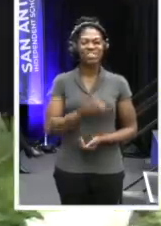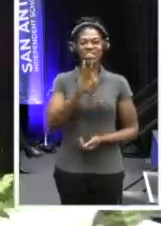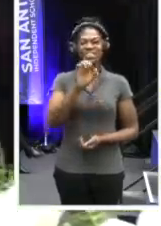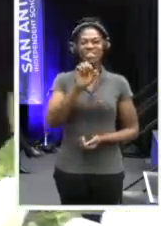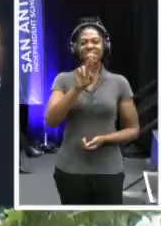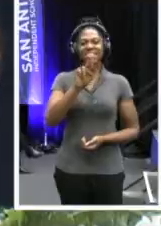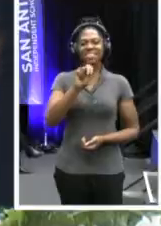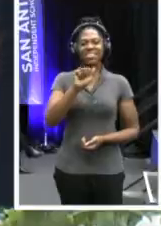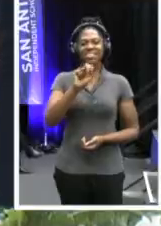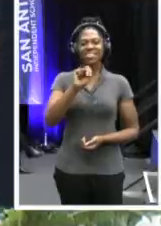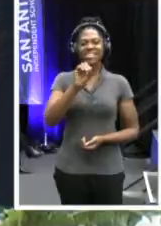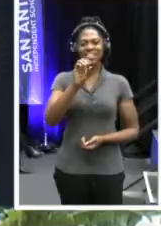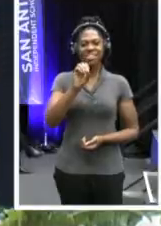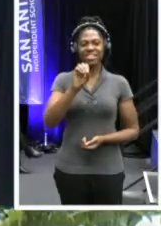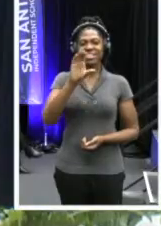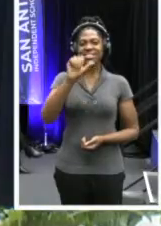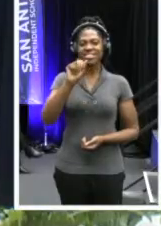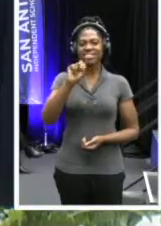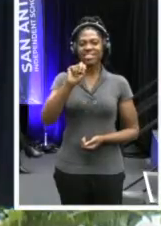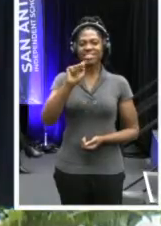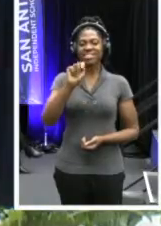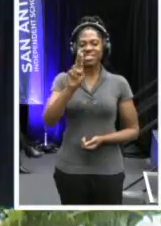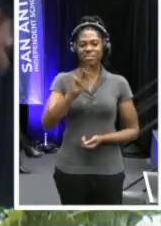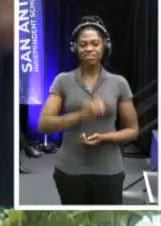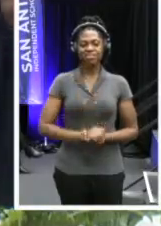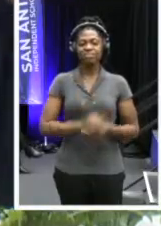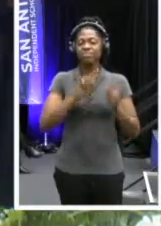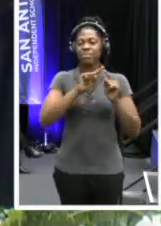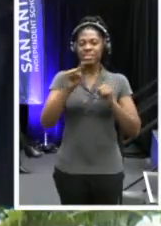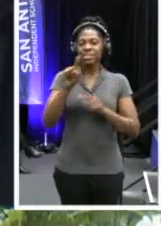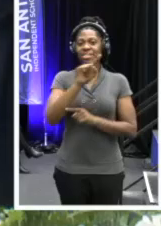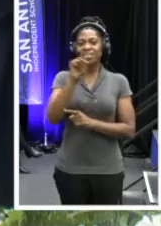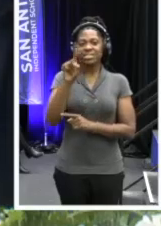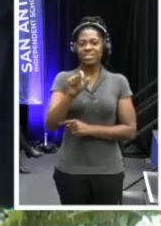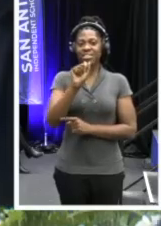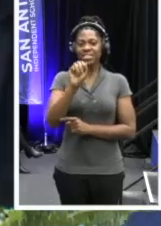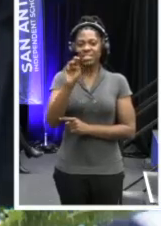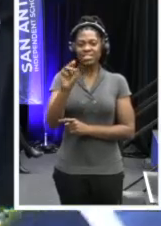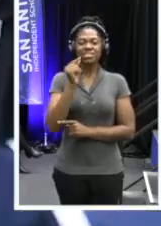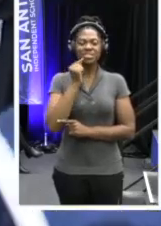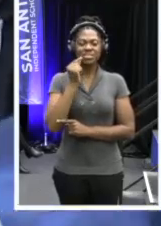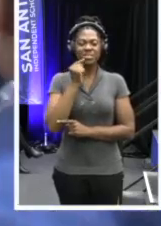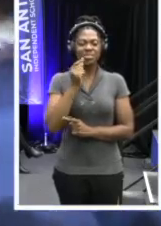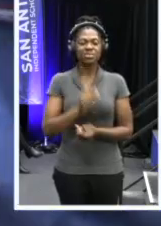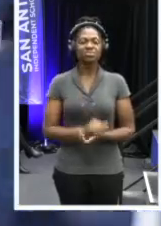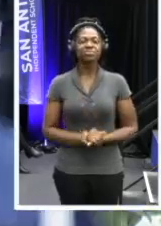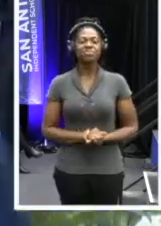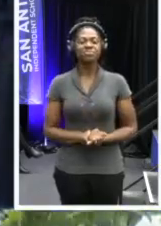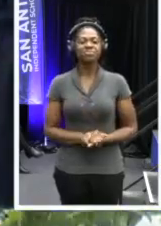Fernando Isaac Cantu will be attending Texas A&M University at San Antonio.